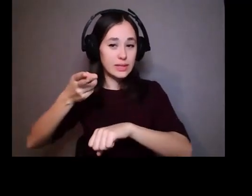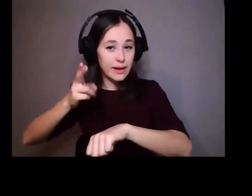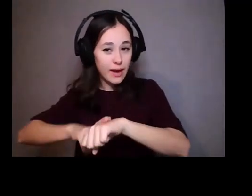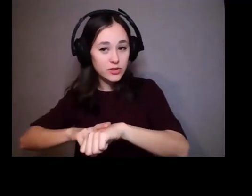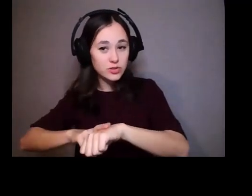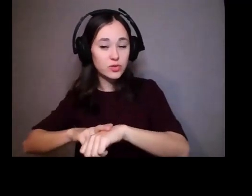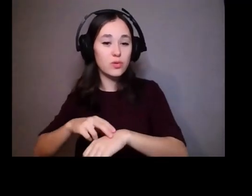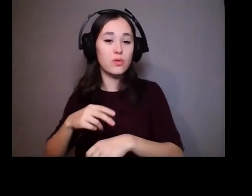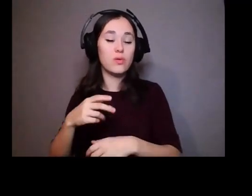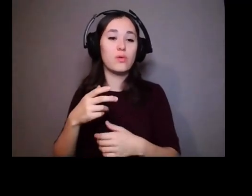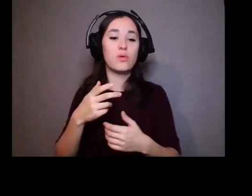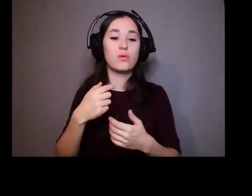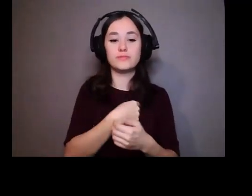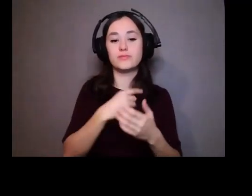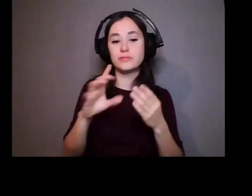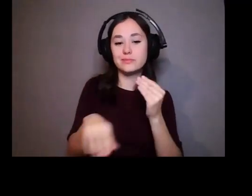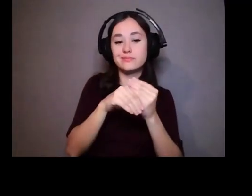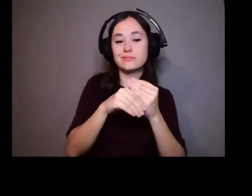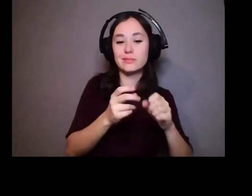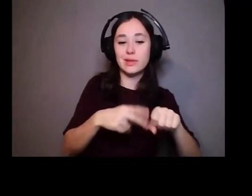possible.